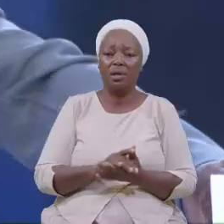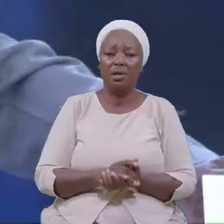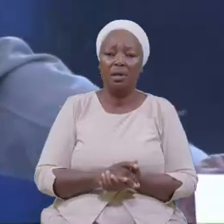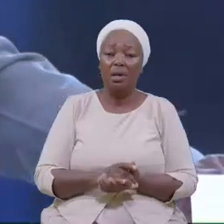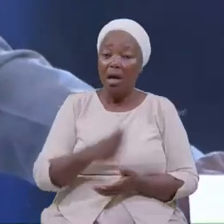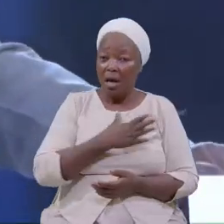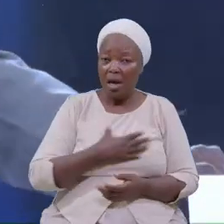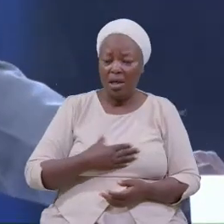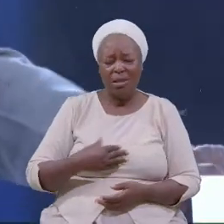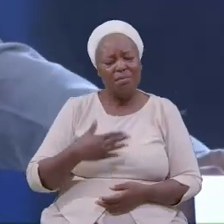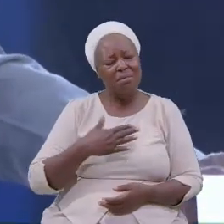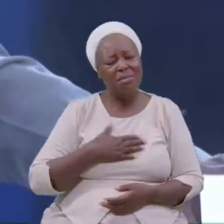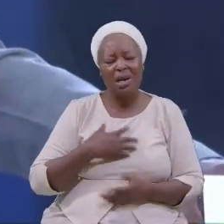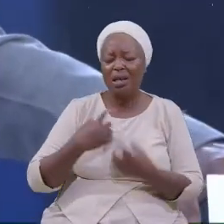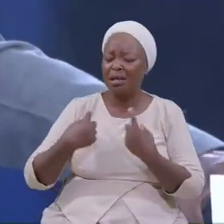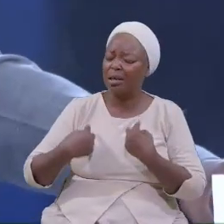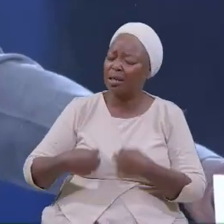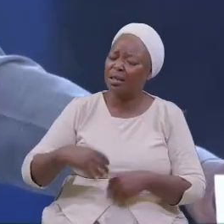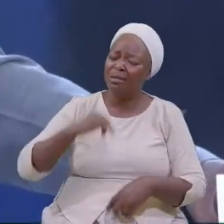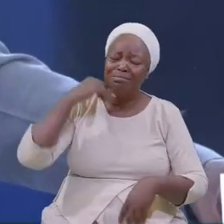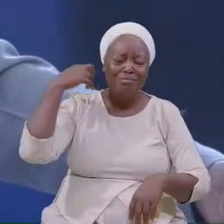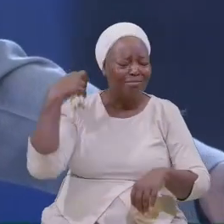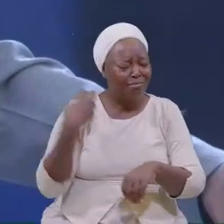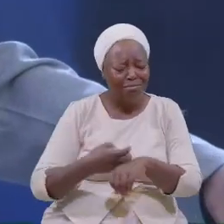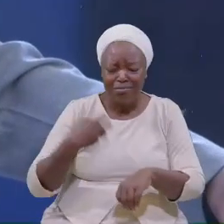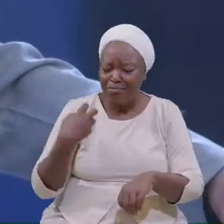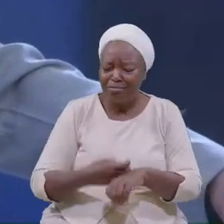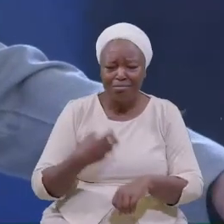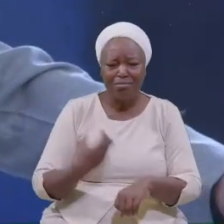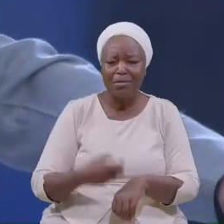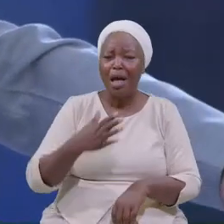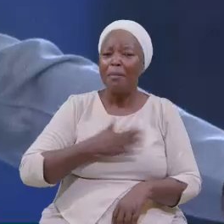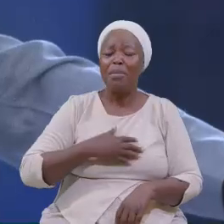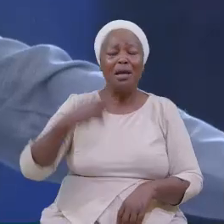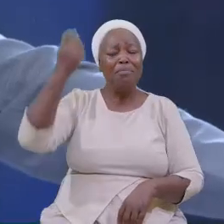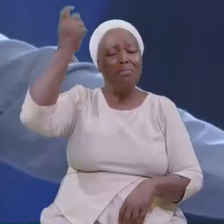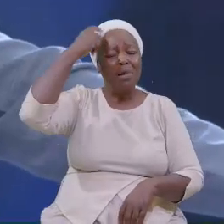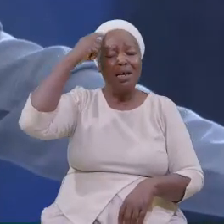And my heart is hard. My mind is